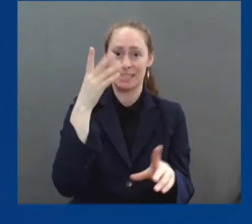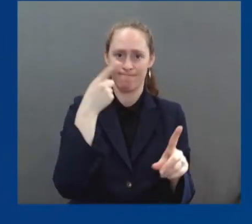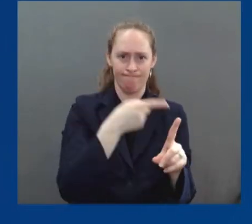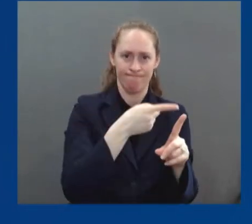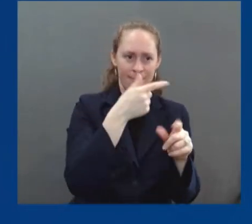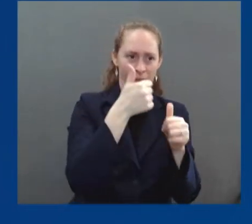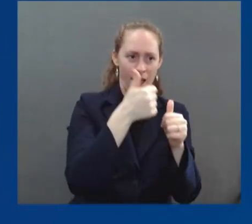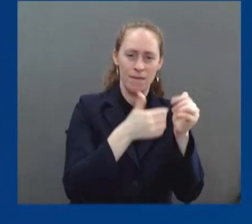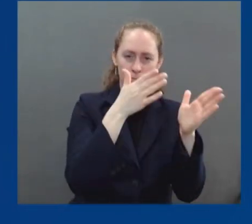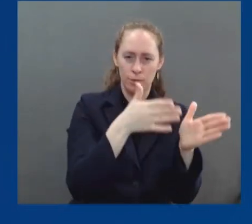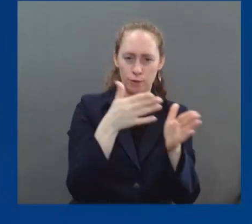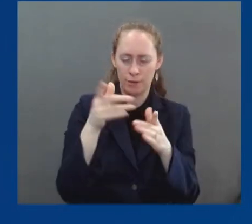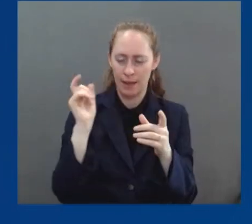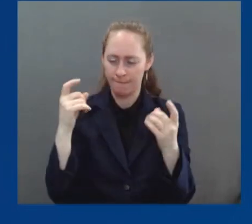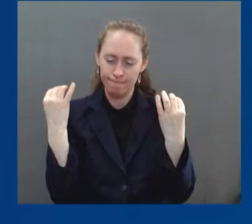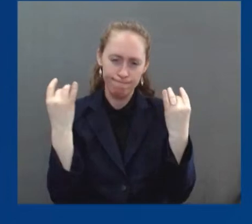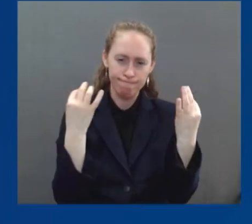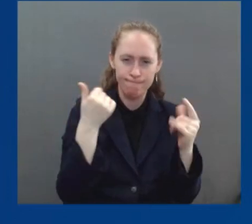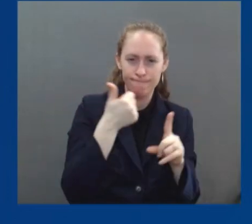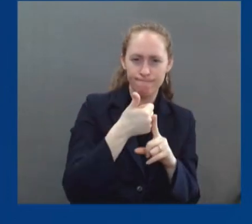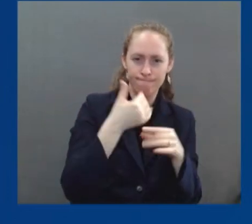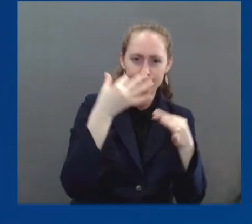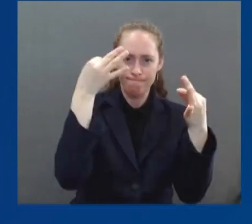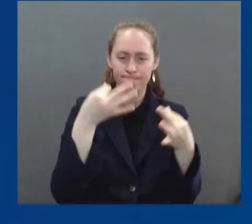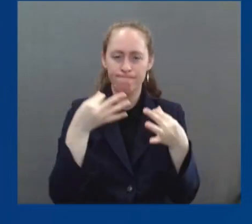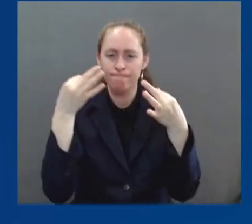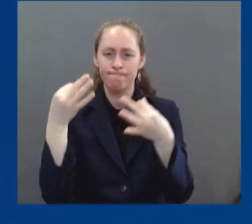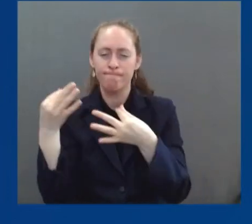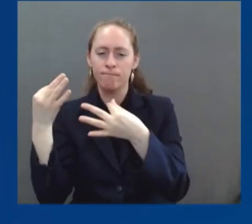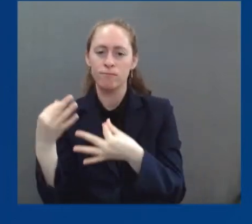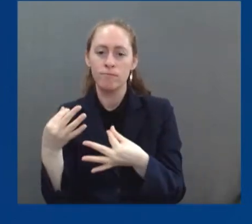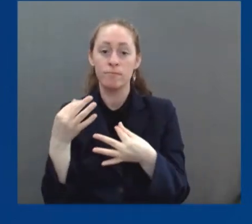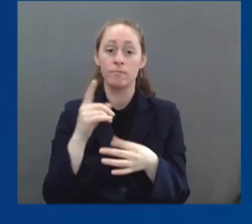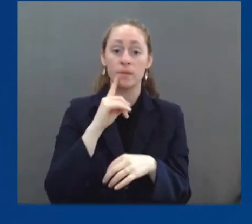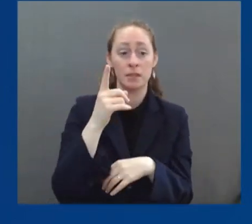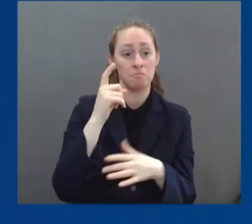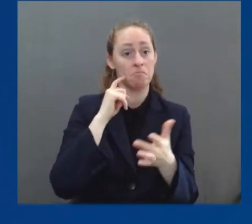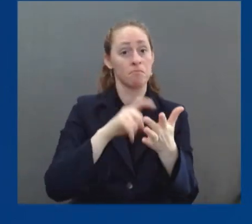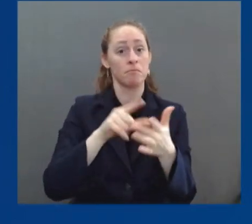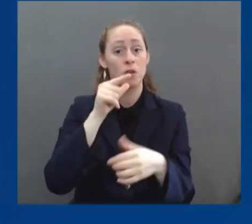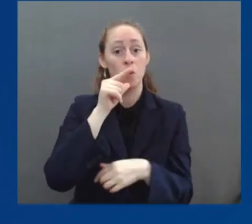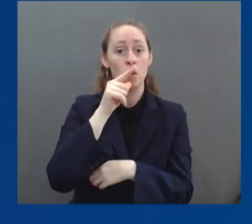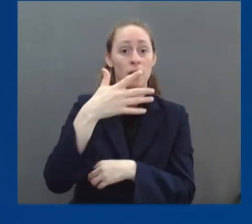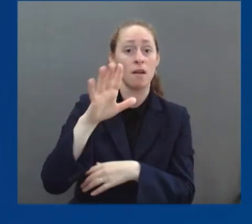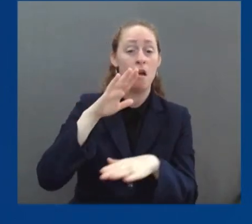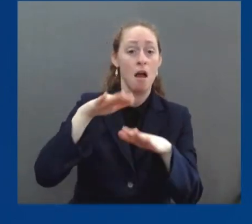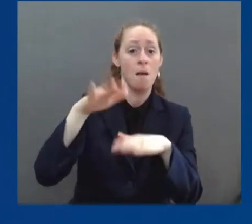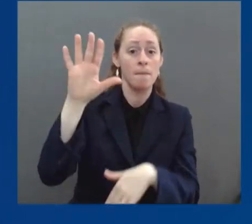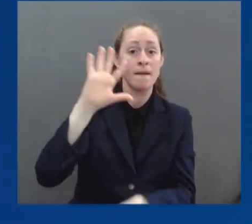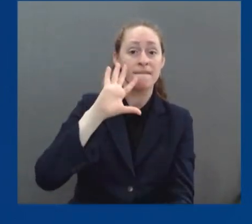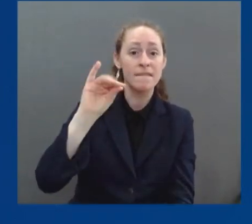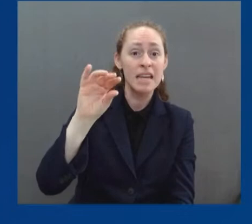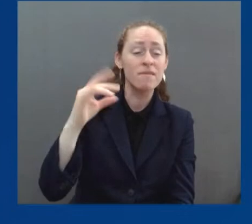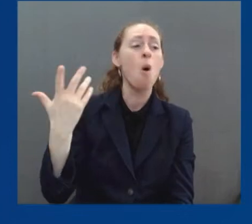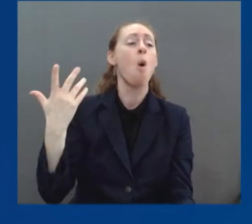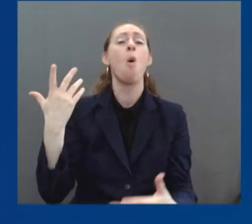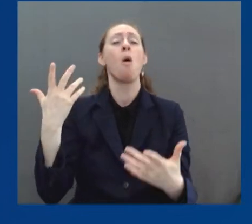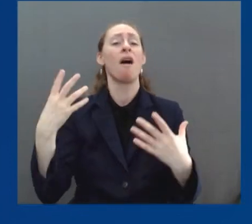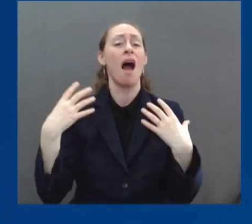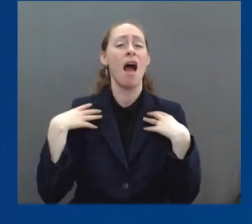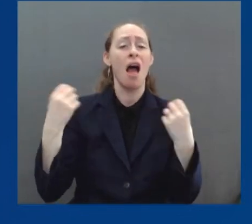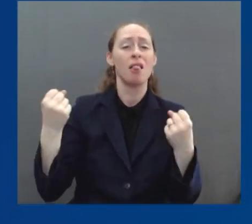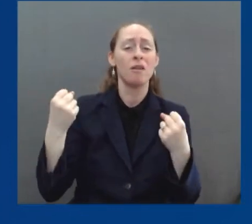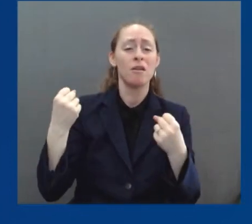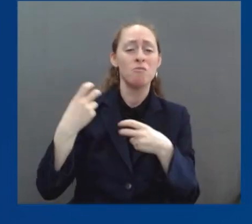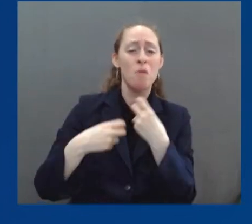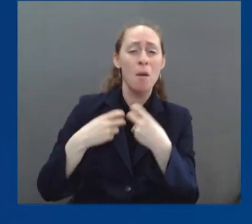50 who have underlying medical conditions, those over the age of 65, to go ahead and get that next shot, and also to recognize that they may